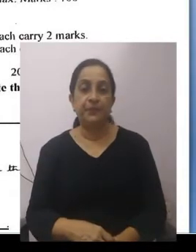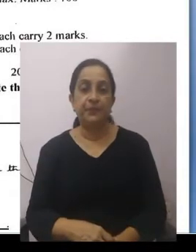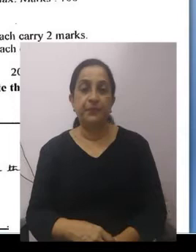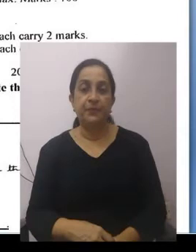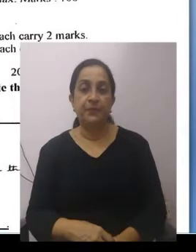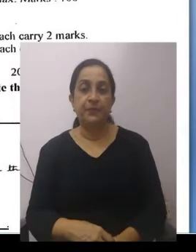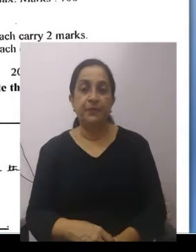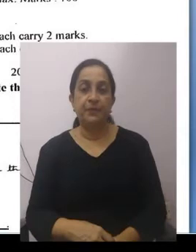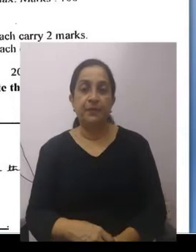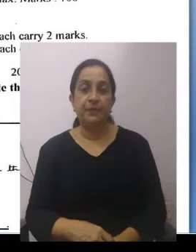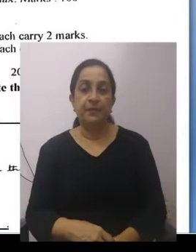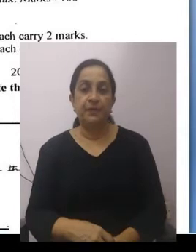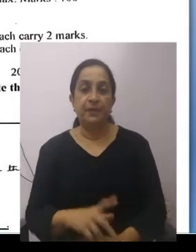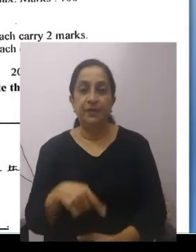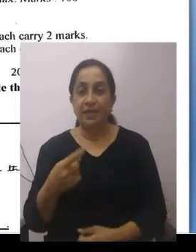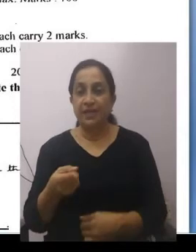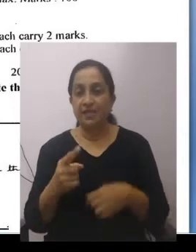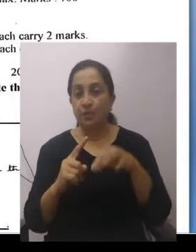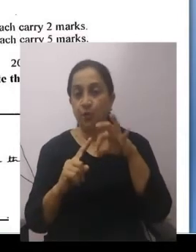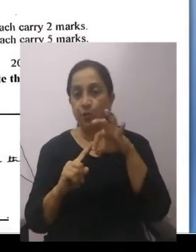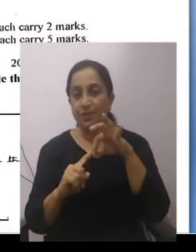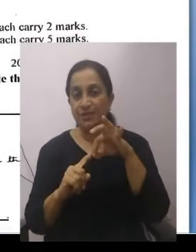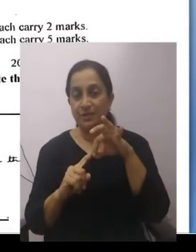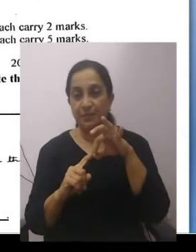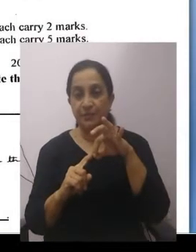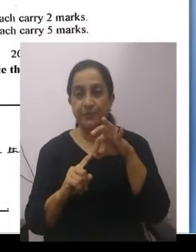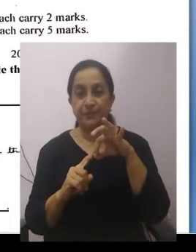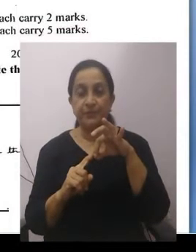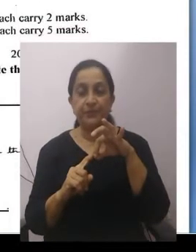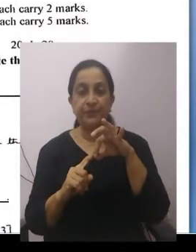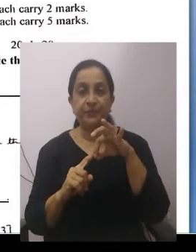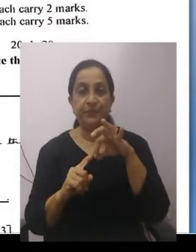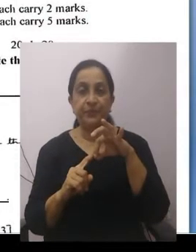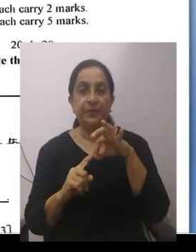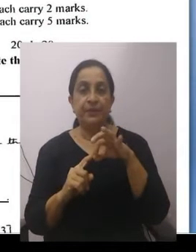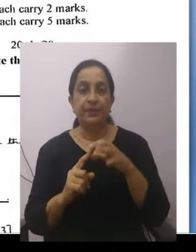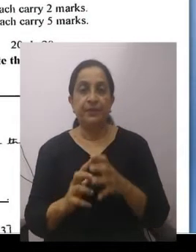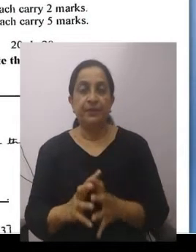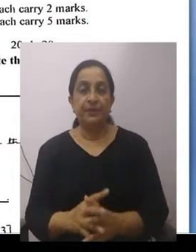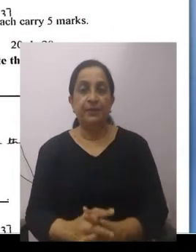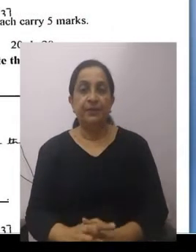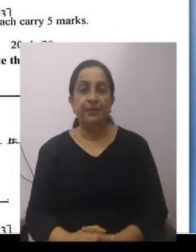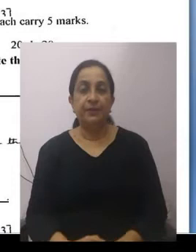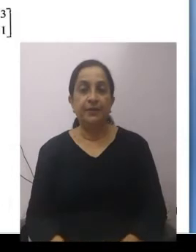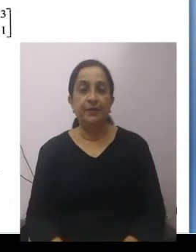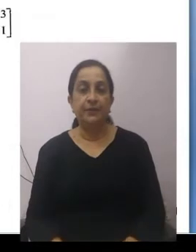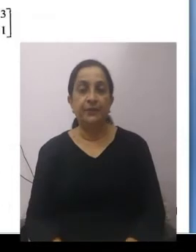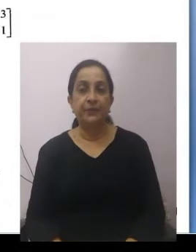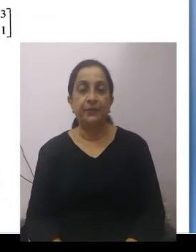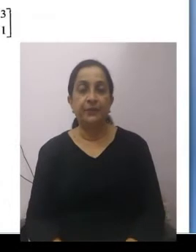the next problem.